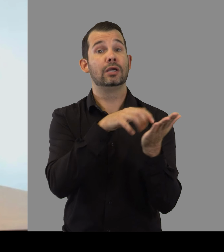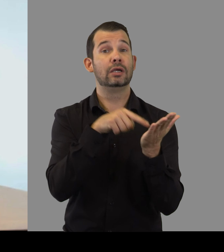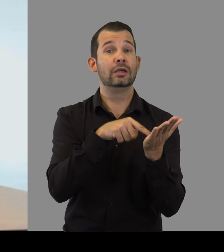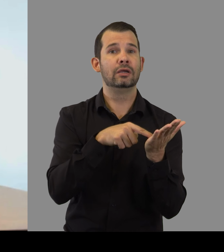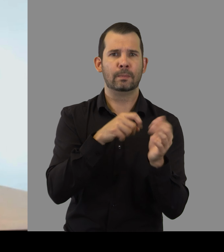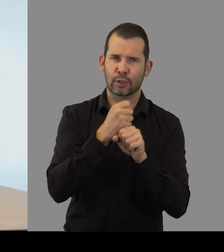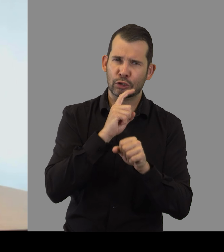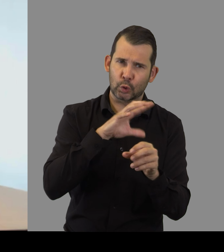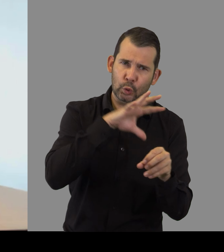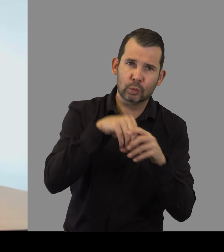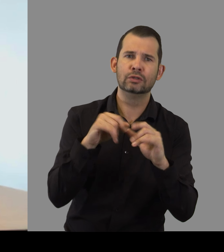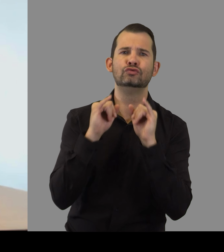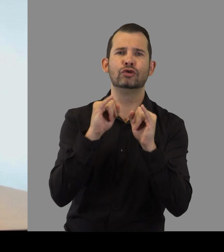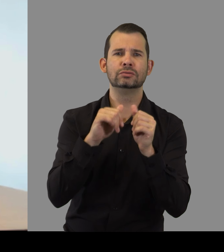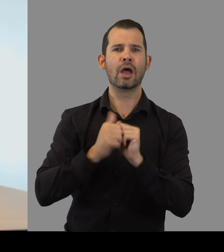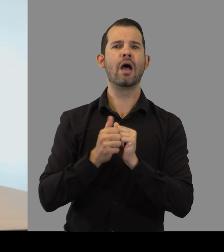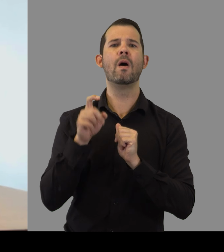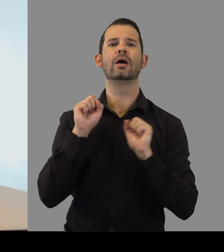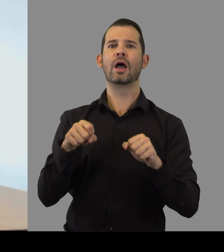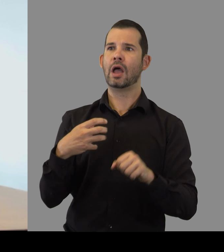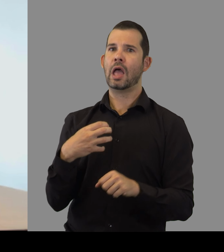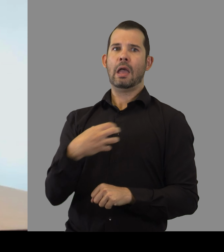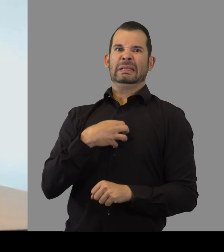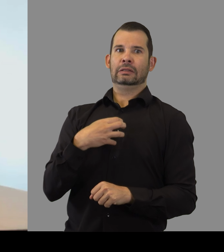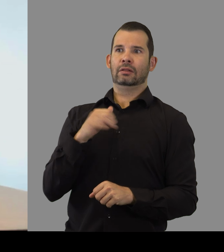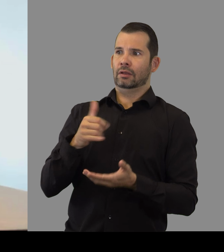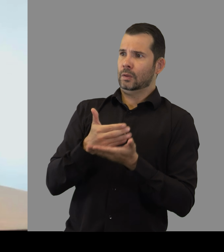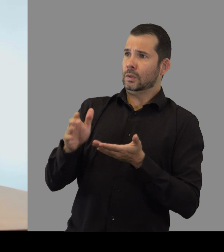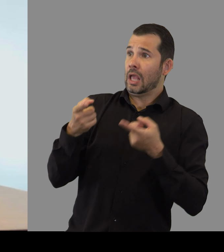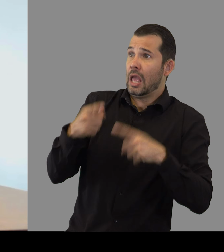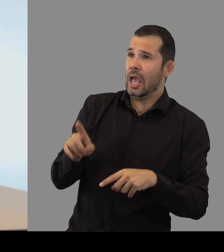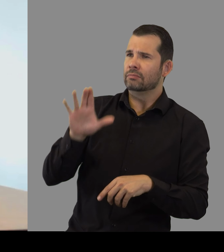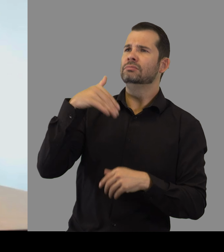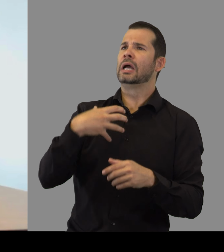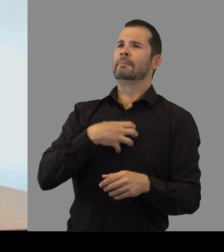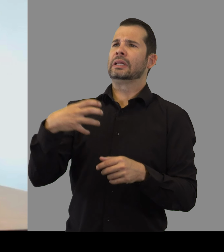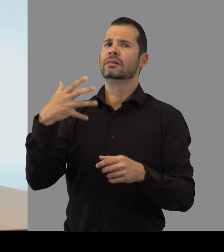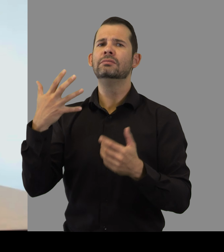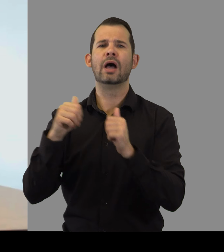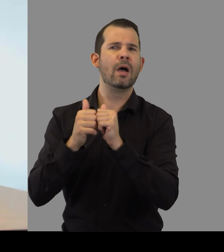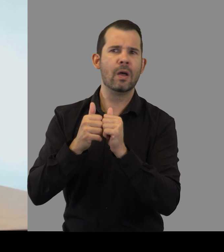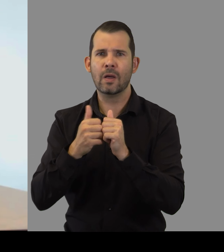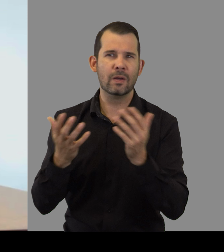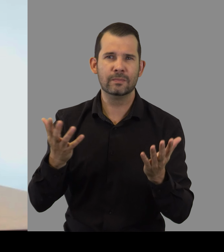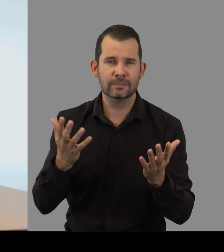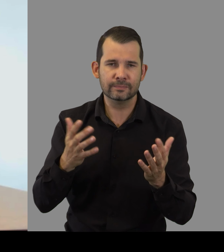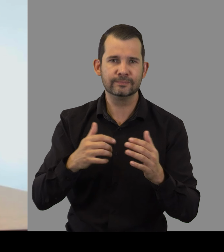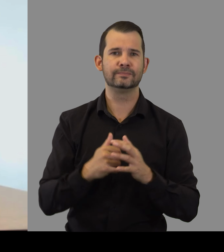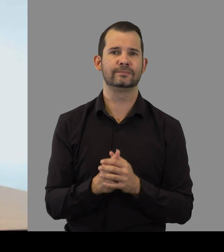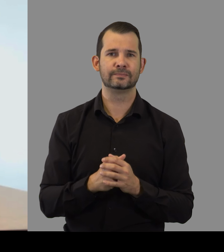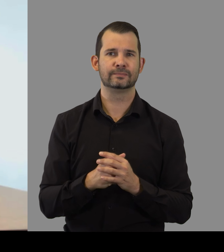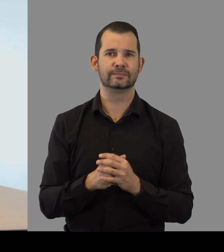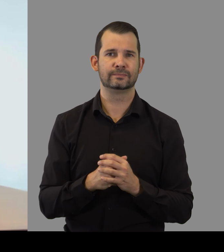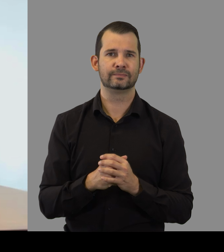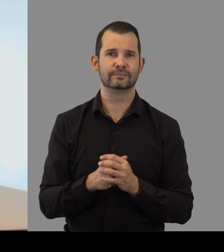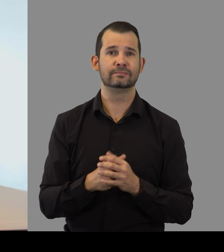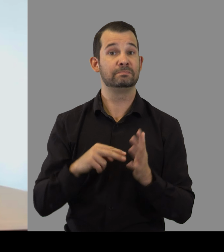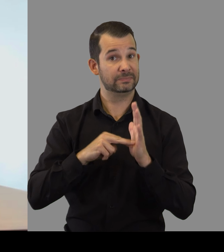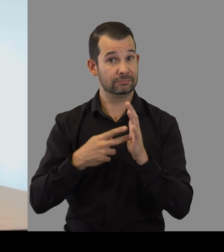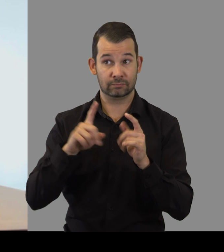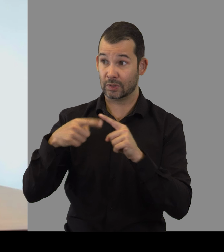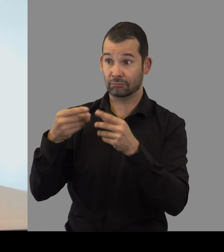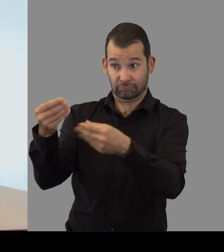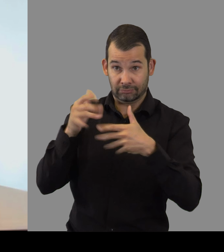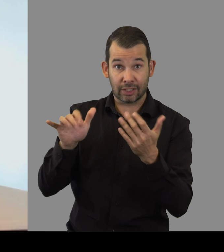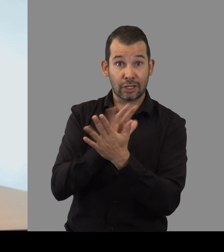of whether written documents includes instructions on the process of the appeal for the exclusion. So once they